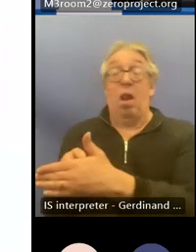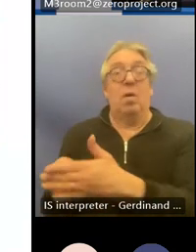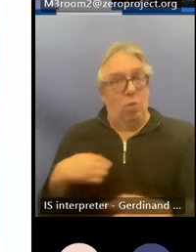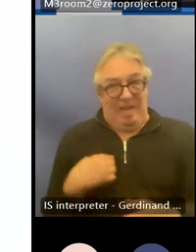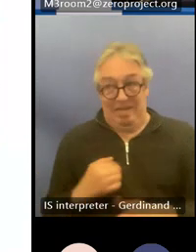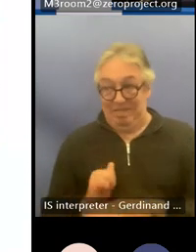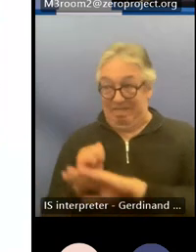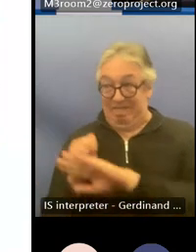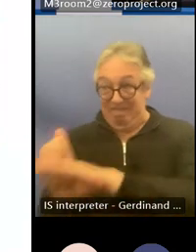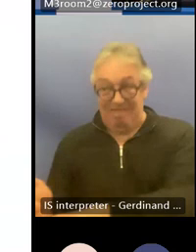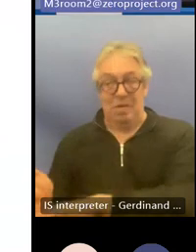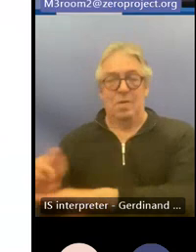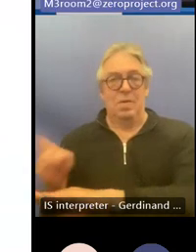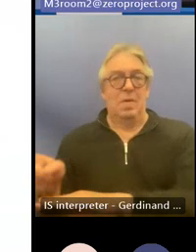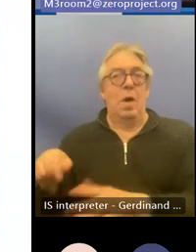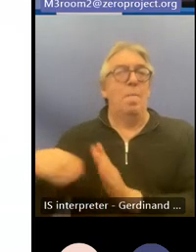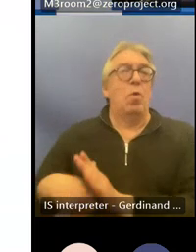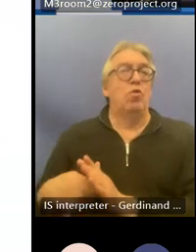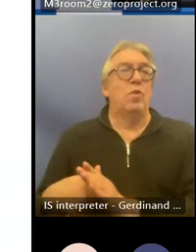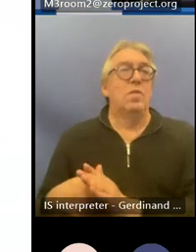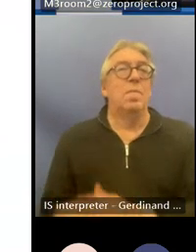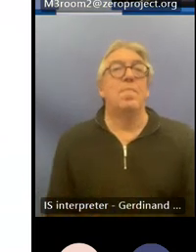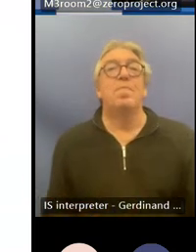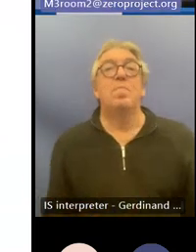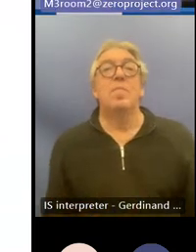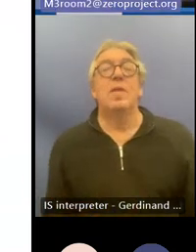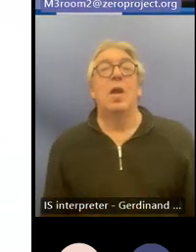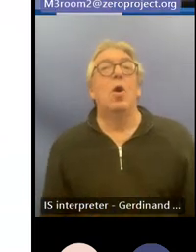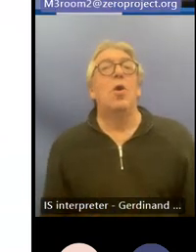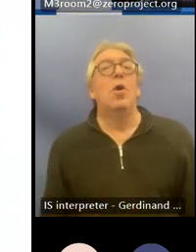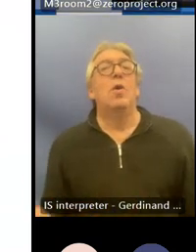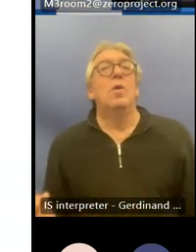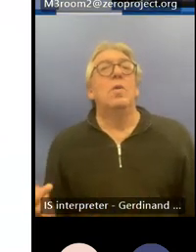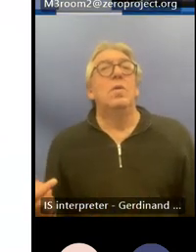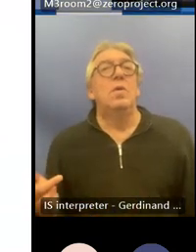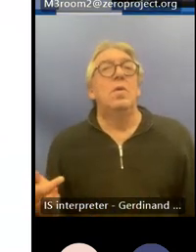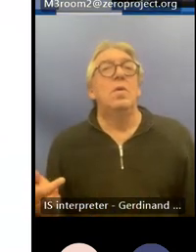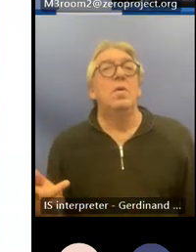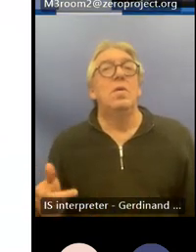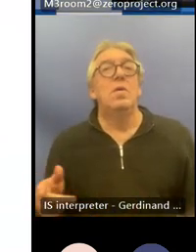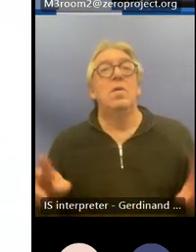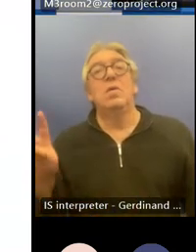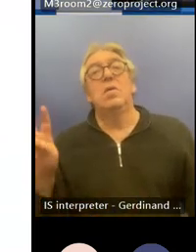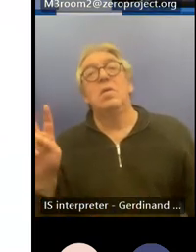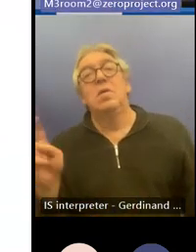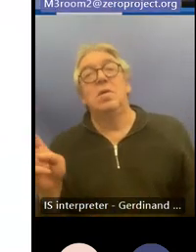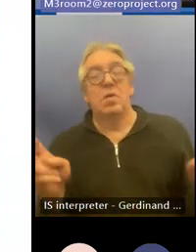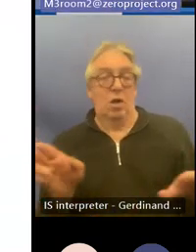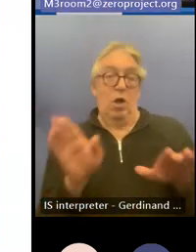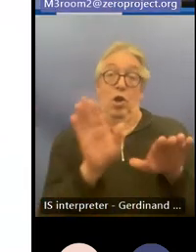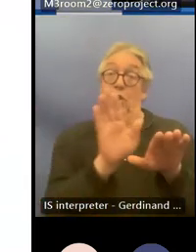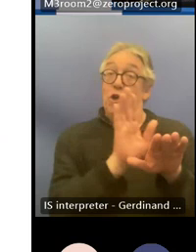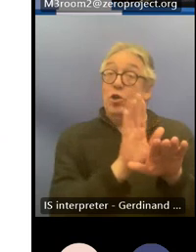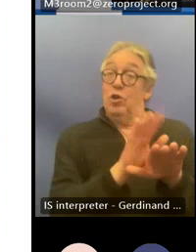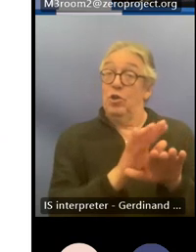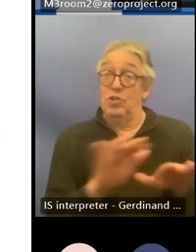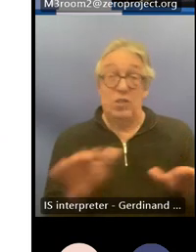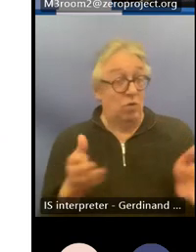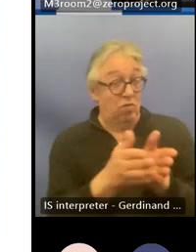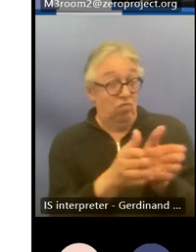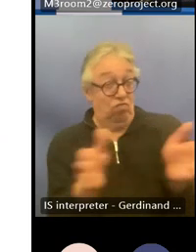the classroom, not only children with special needs, but then it's become a reverse inclusion process where children with regular learning needs